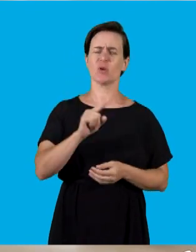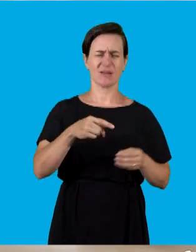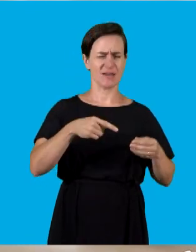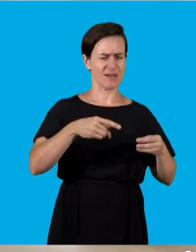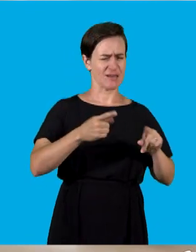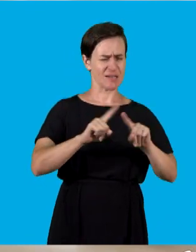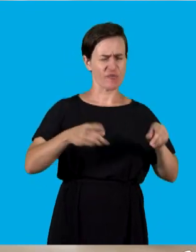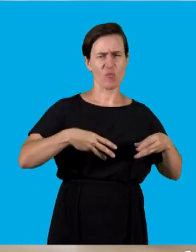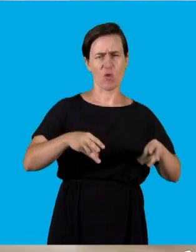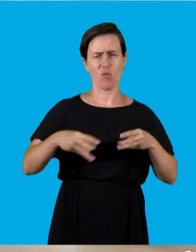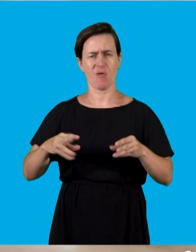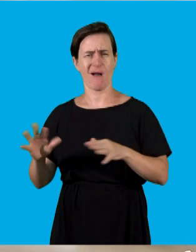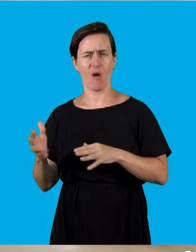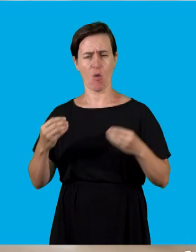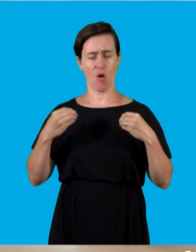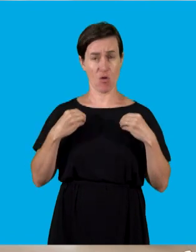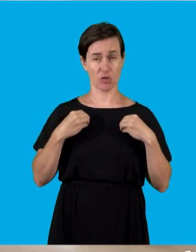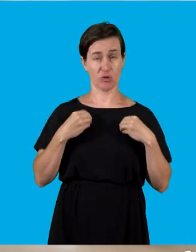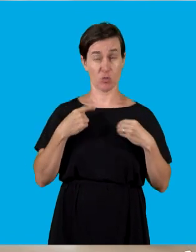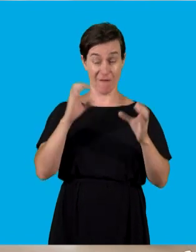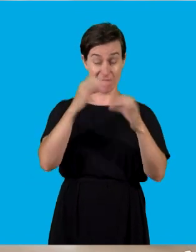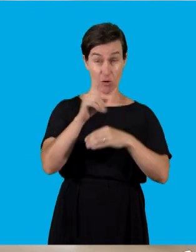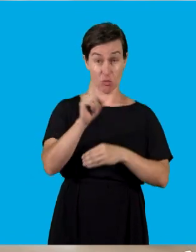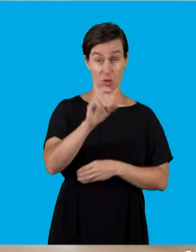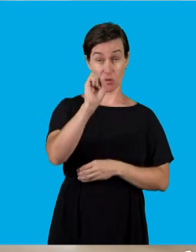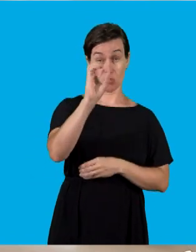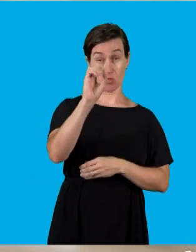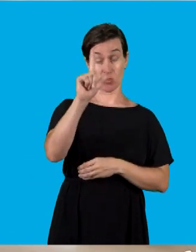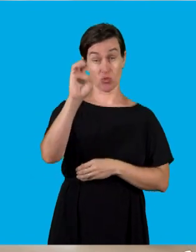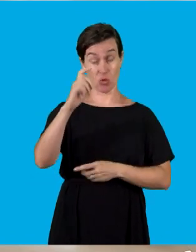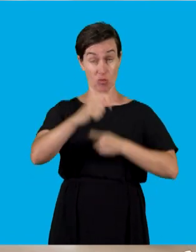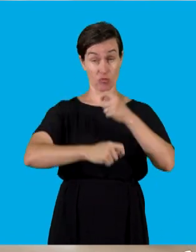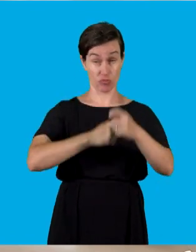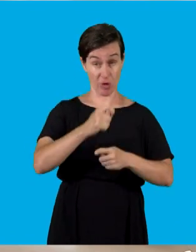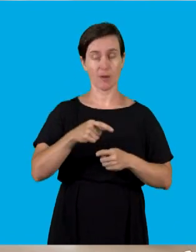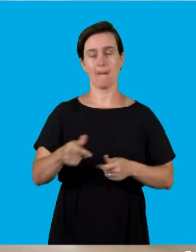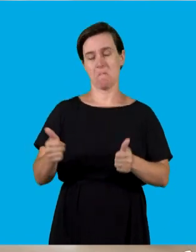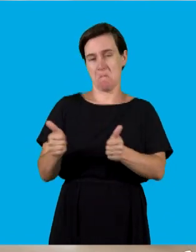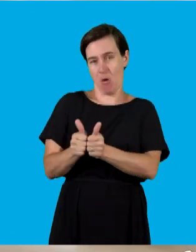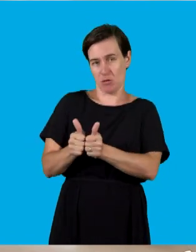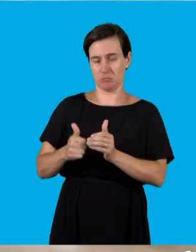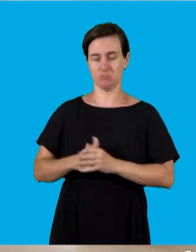our forms of ownership, specifically the sole trader and the partnership.